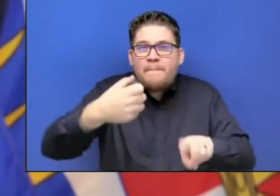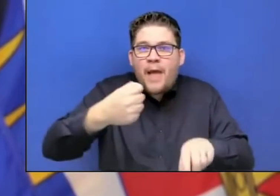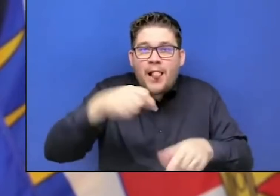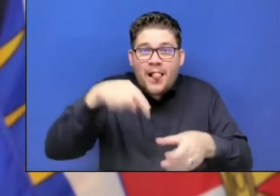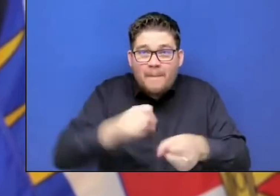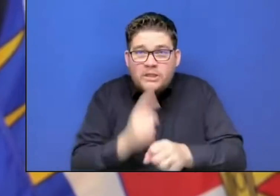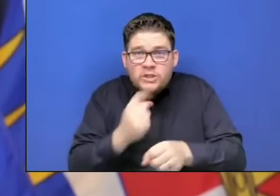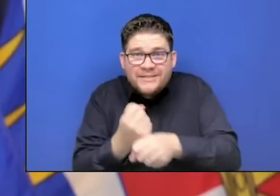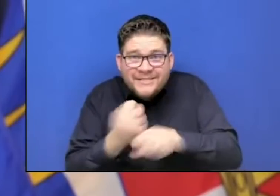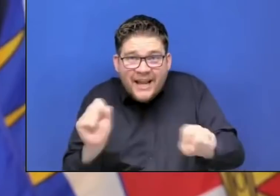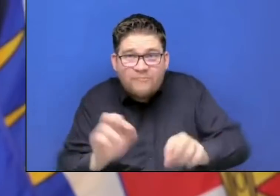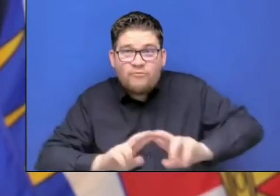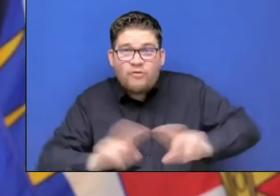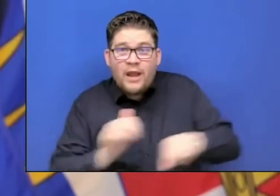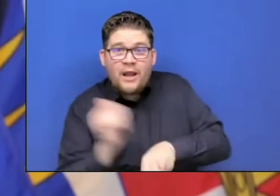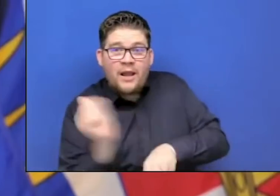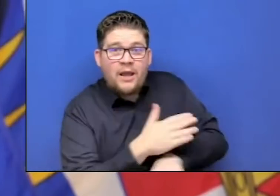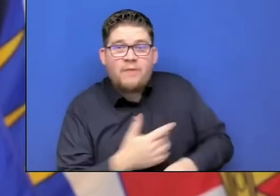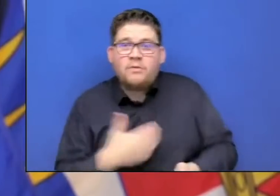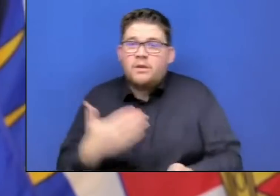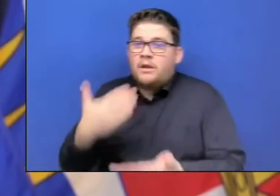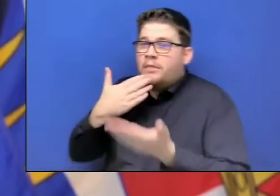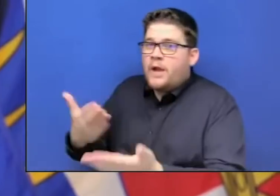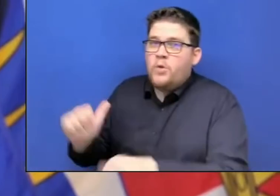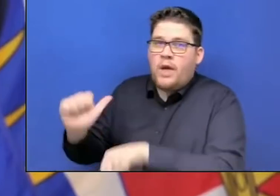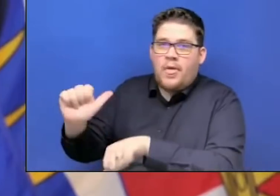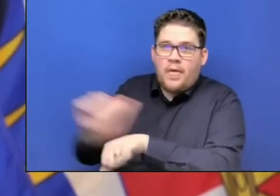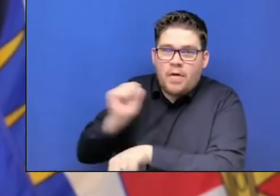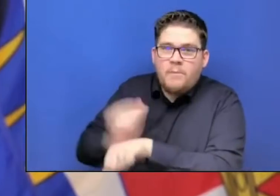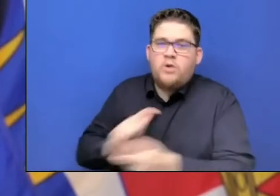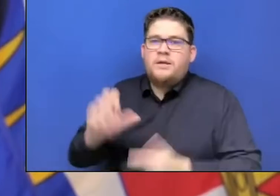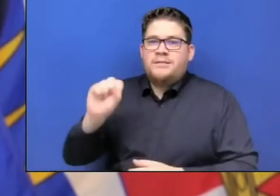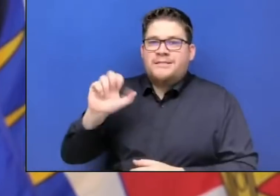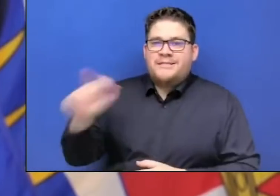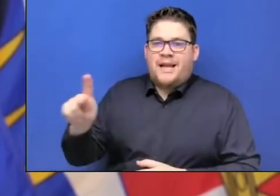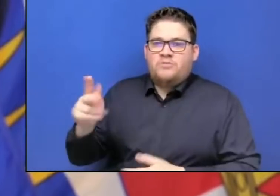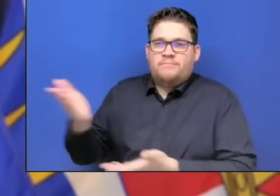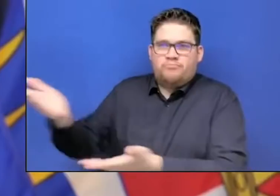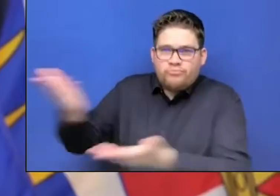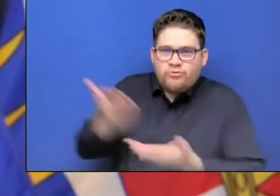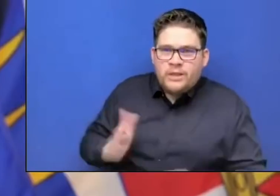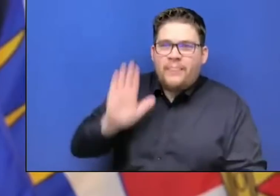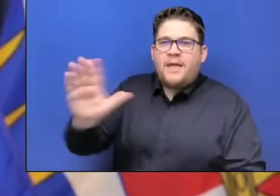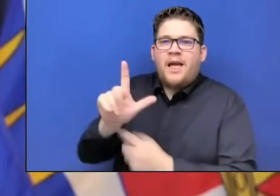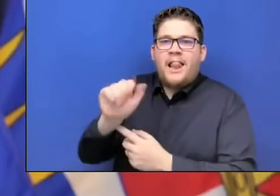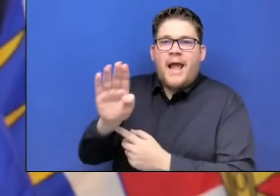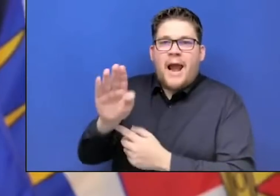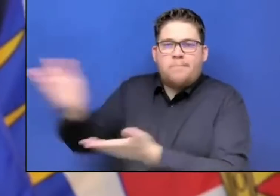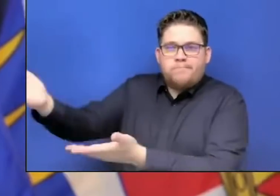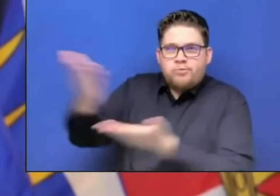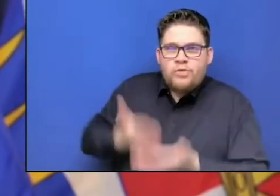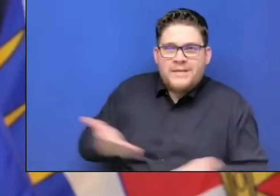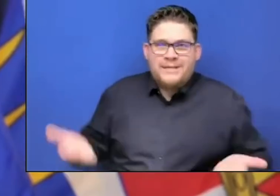very grateful that Alberta and Saskatchewan have reached out to us and offered their lab services. That's going to make a big difference as